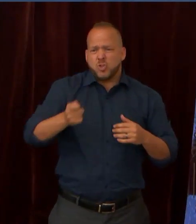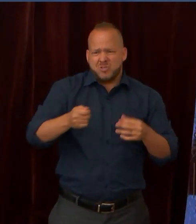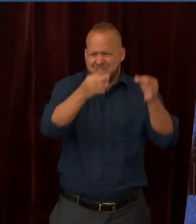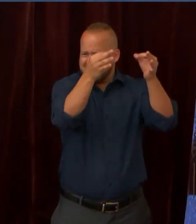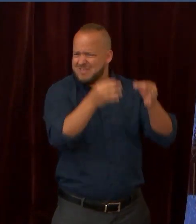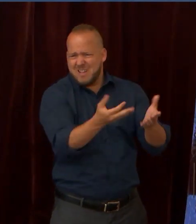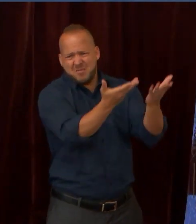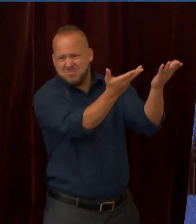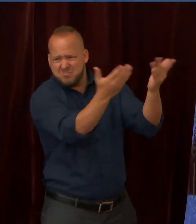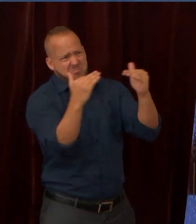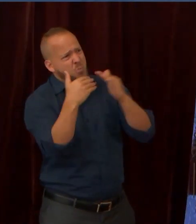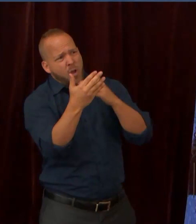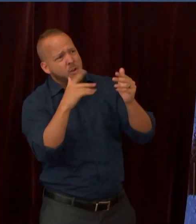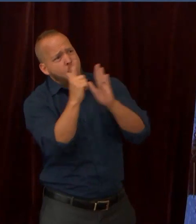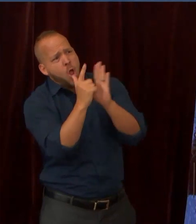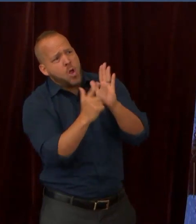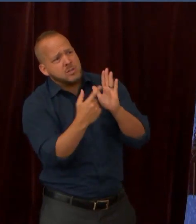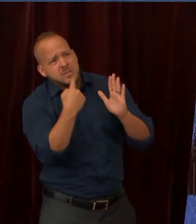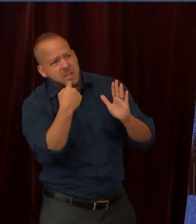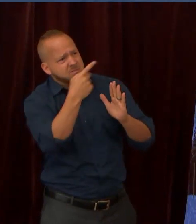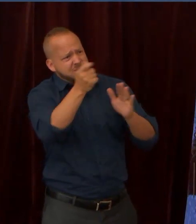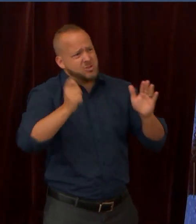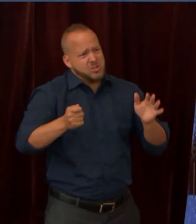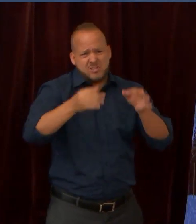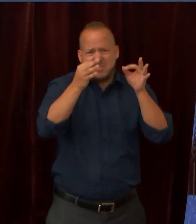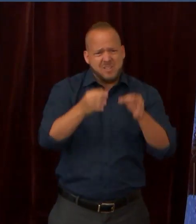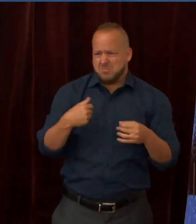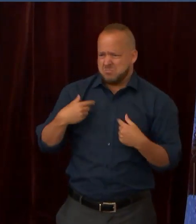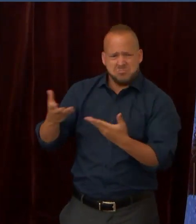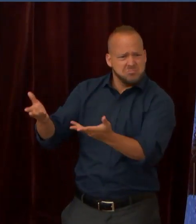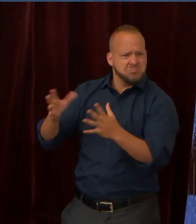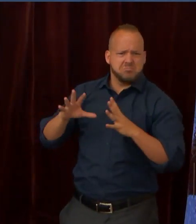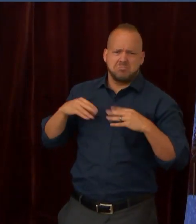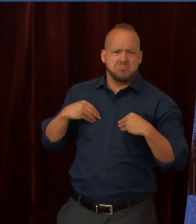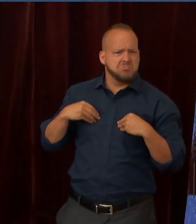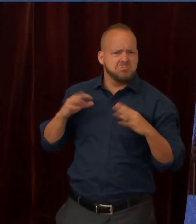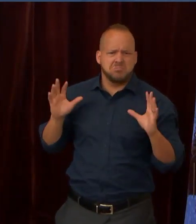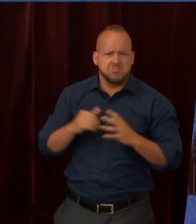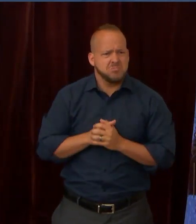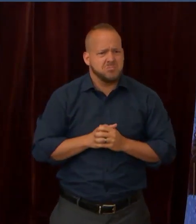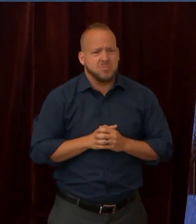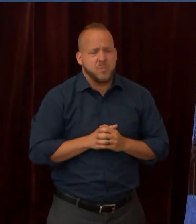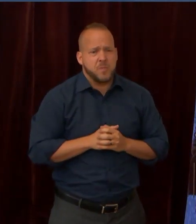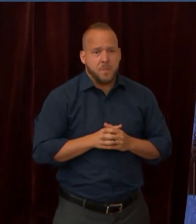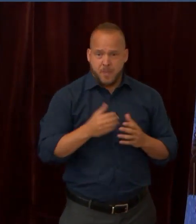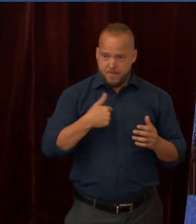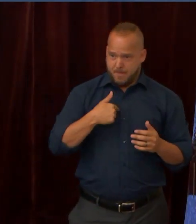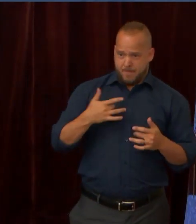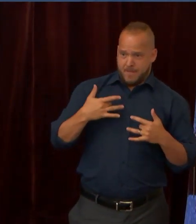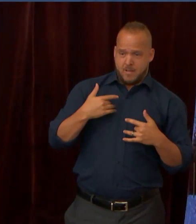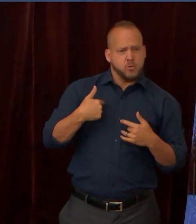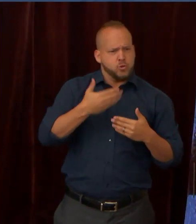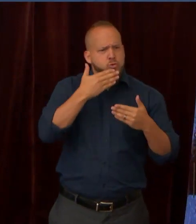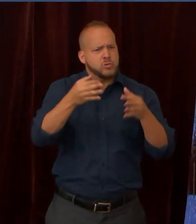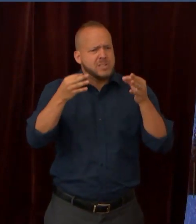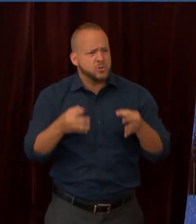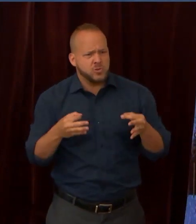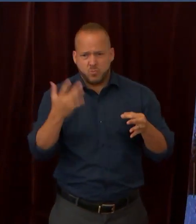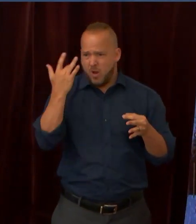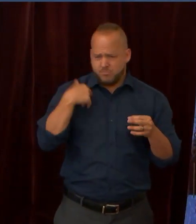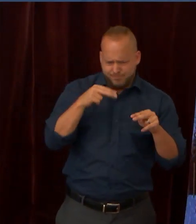ground making these decisions because they're based on the health of our people and they're based on the federal and